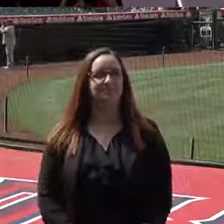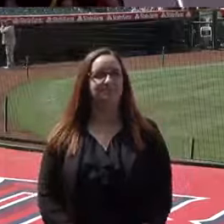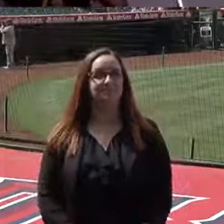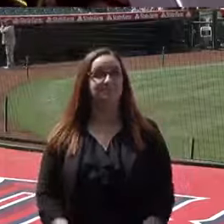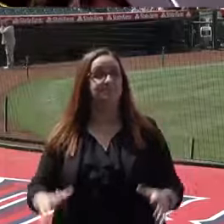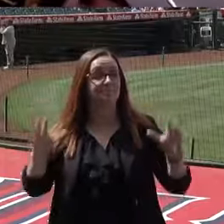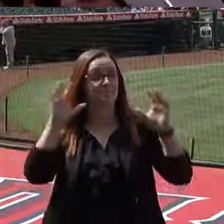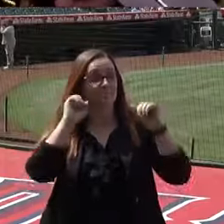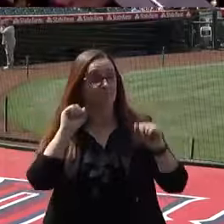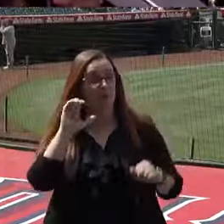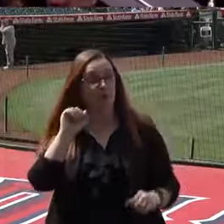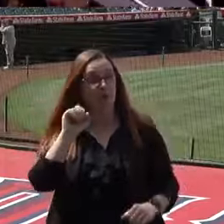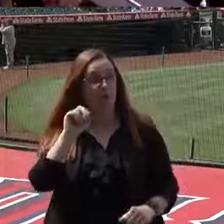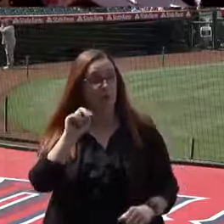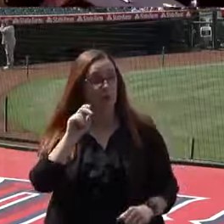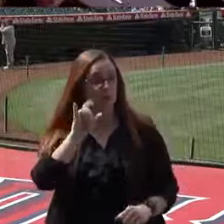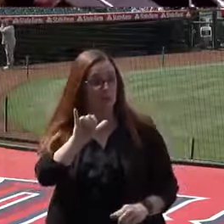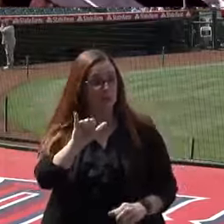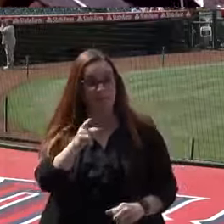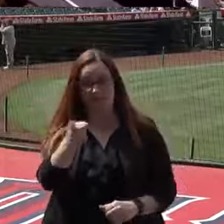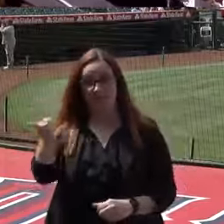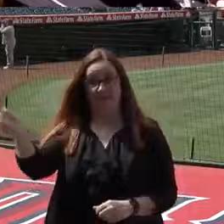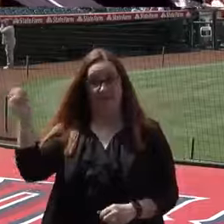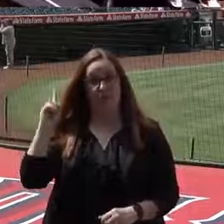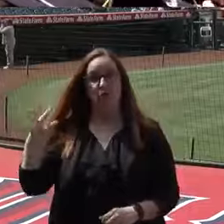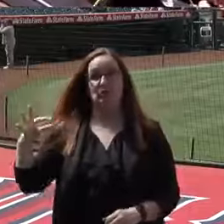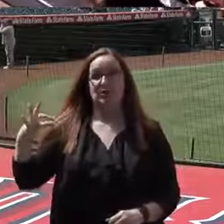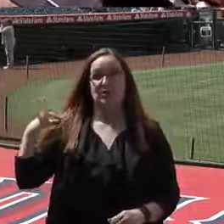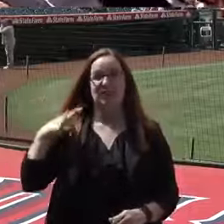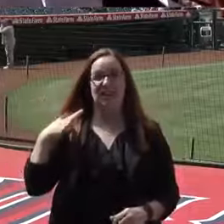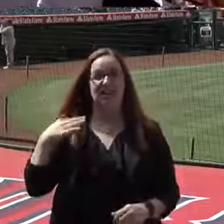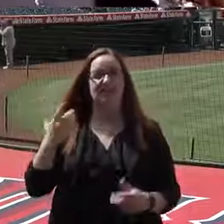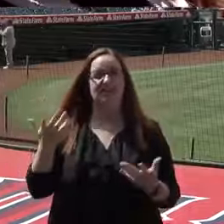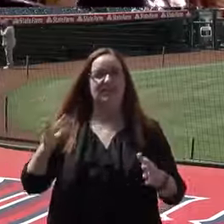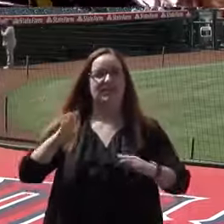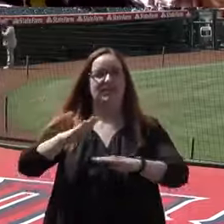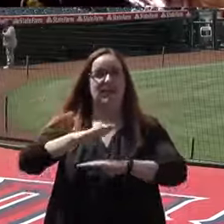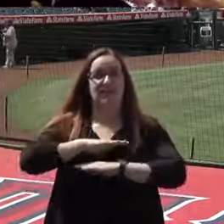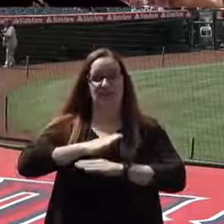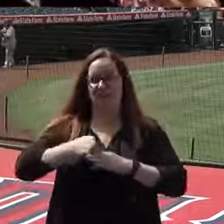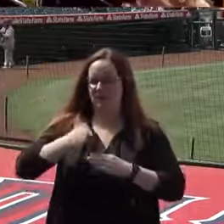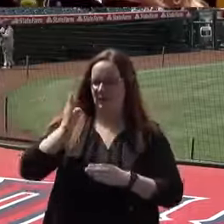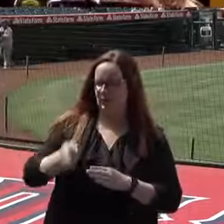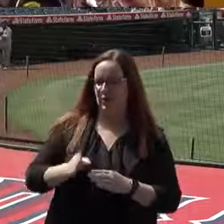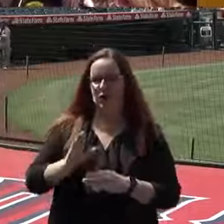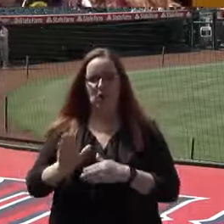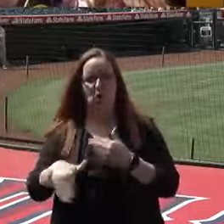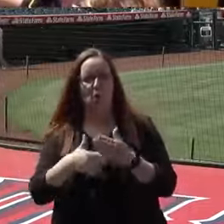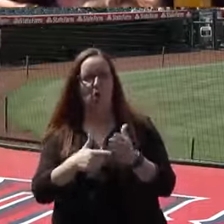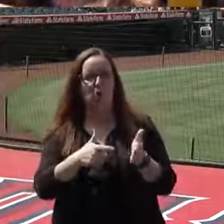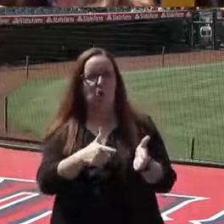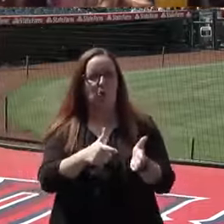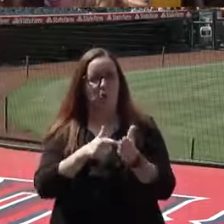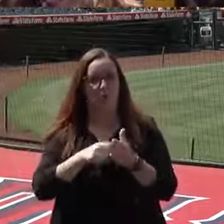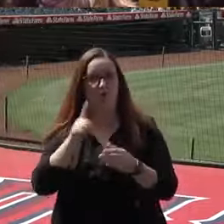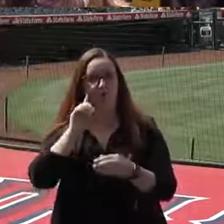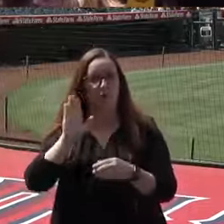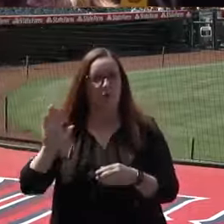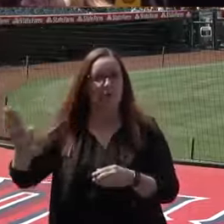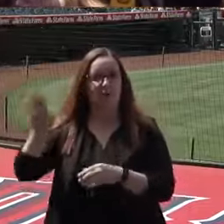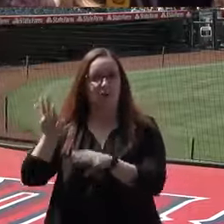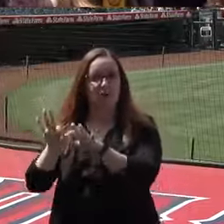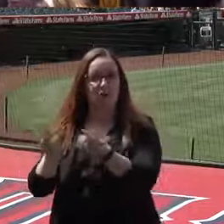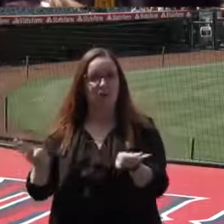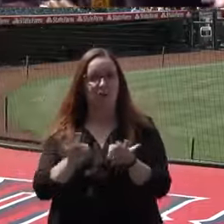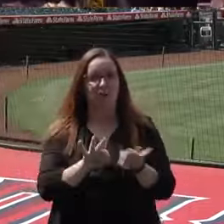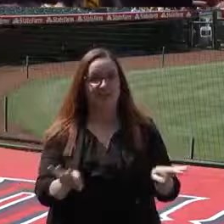President Connolly. These candidates have satisfactorily completed all the requirements for their respective